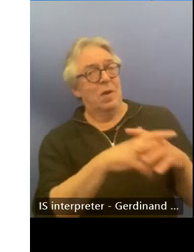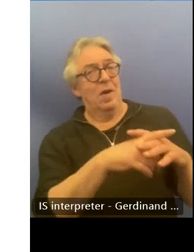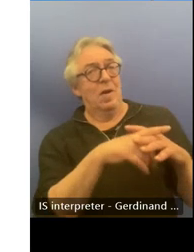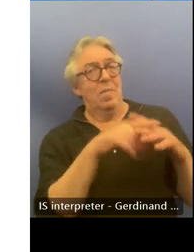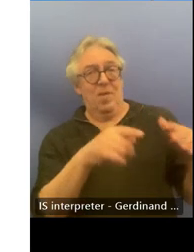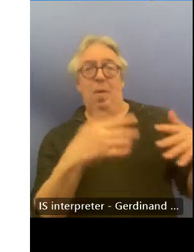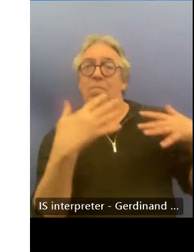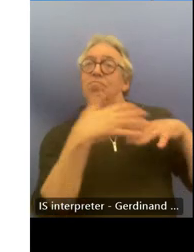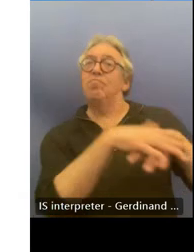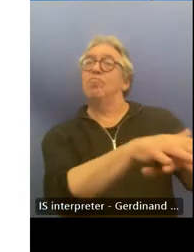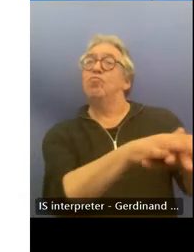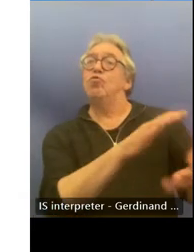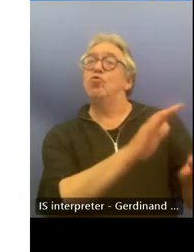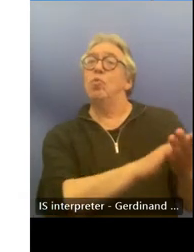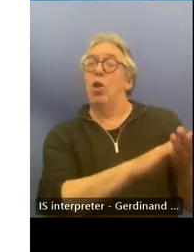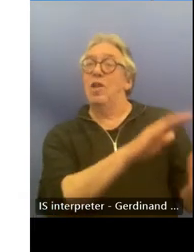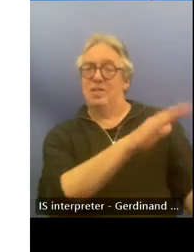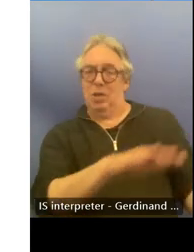mainstream education system.